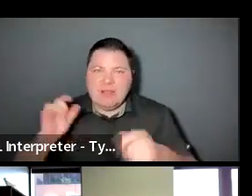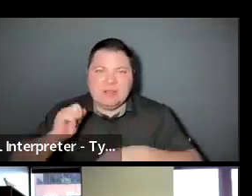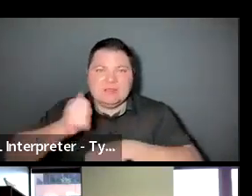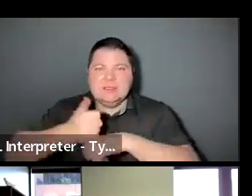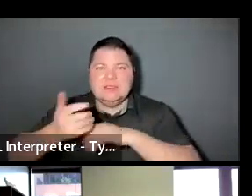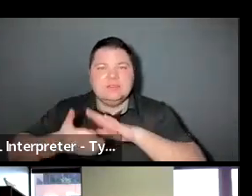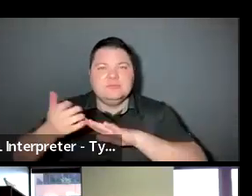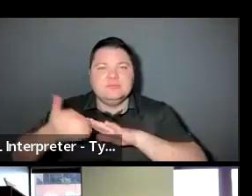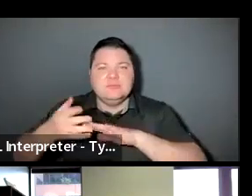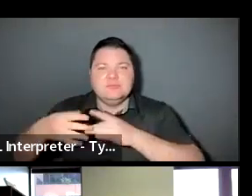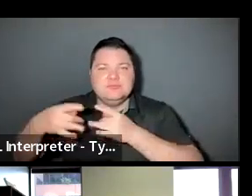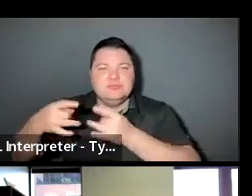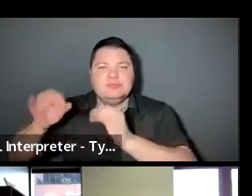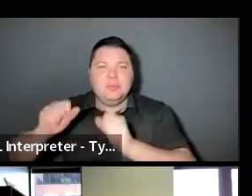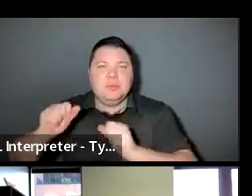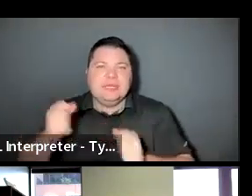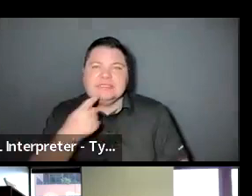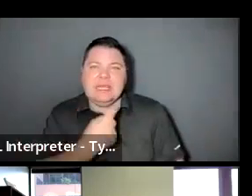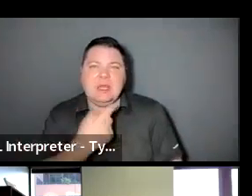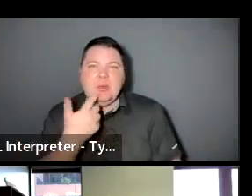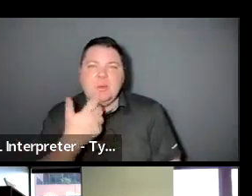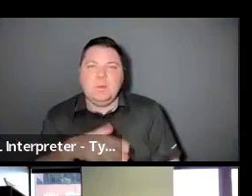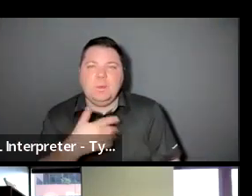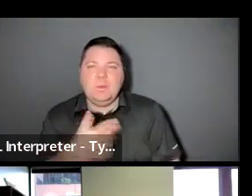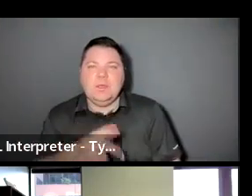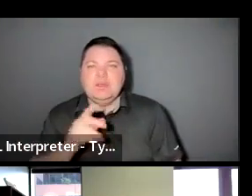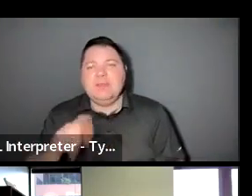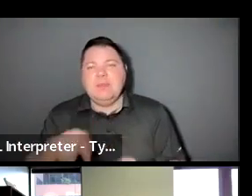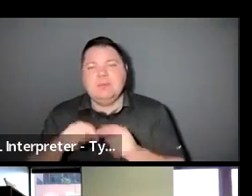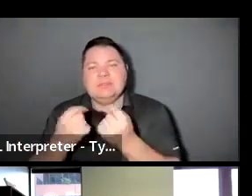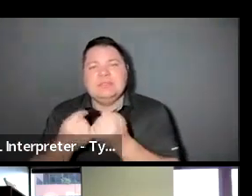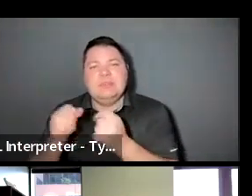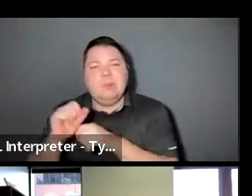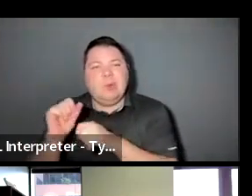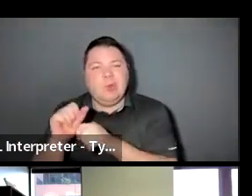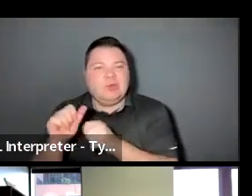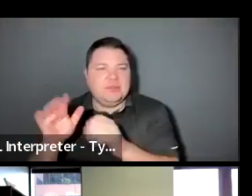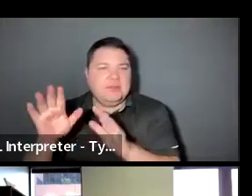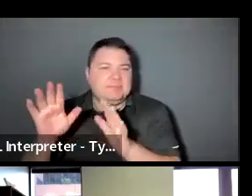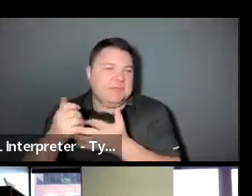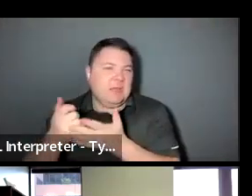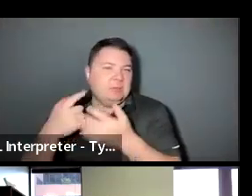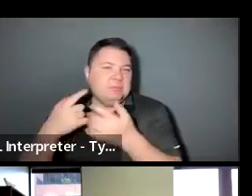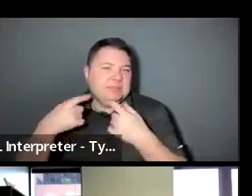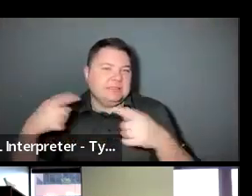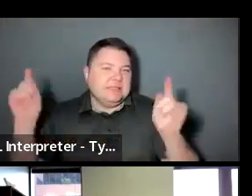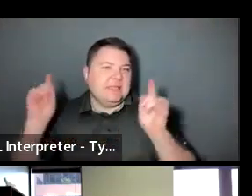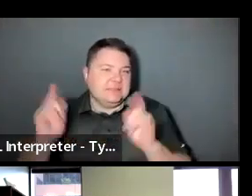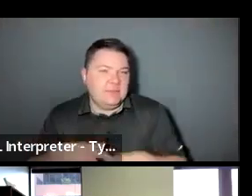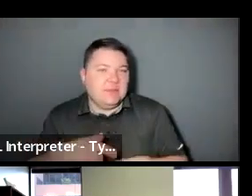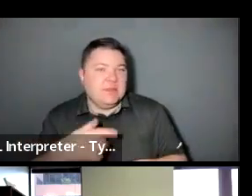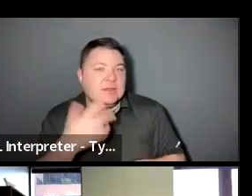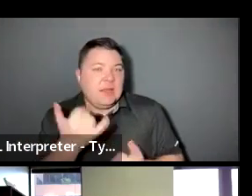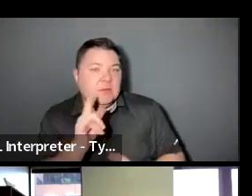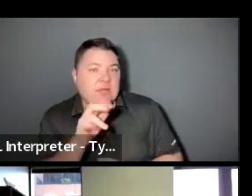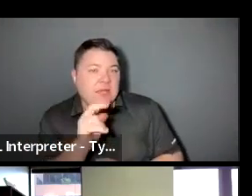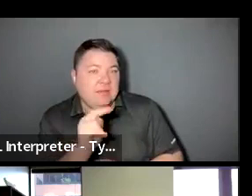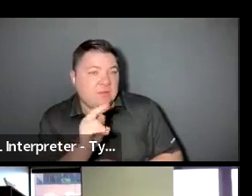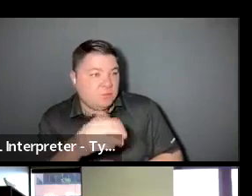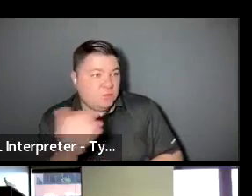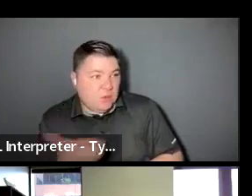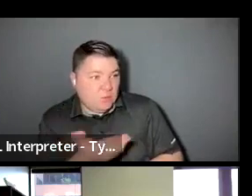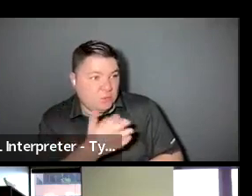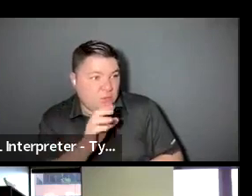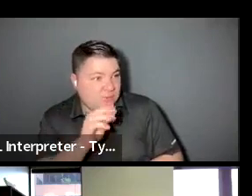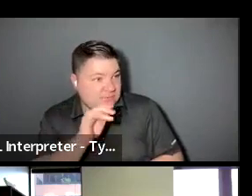out of it, we can say something that was teamwork that did it. So with that, Kevin, if you would you introduce Missy to